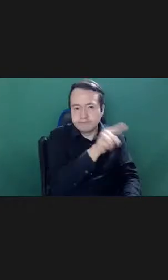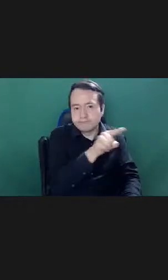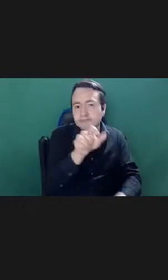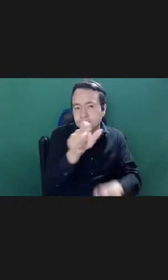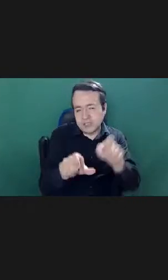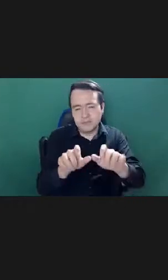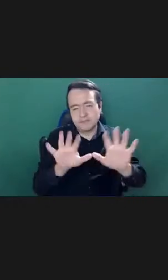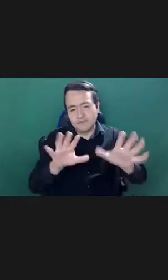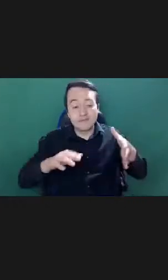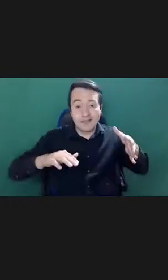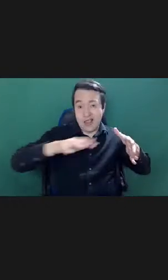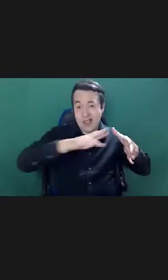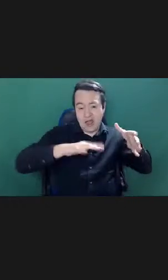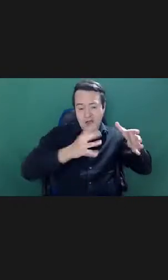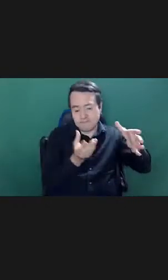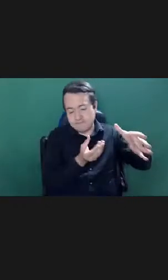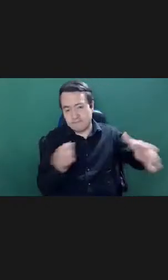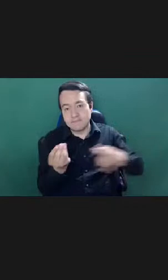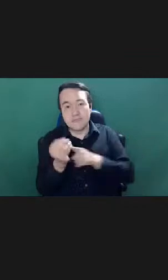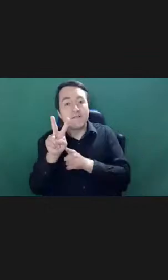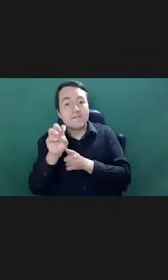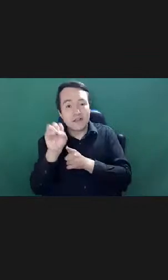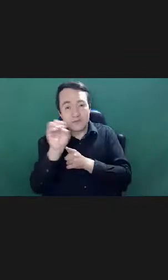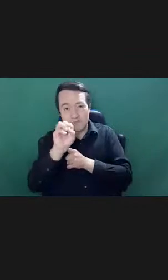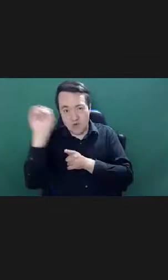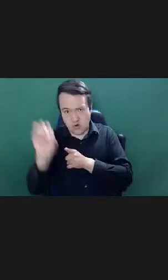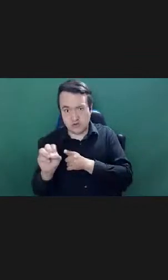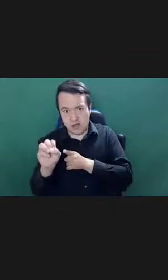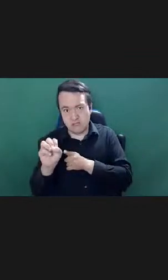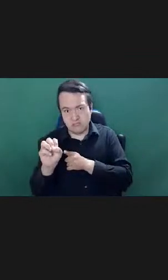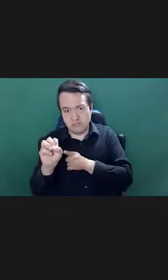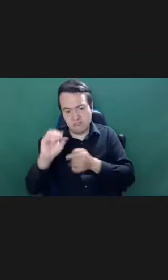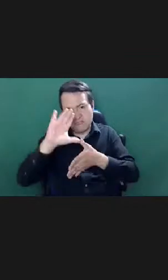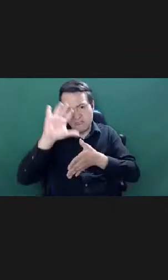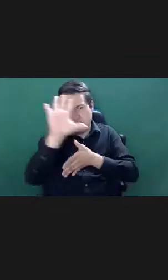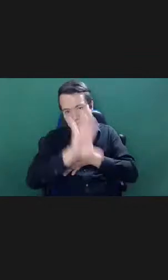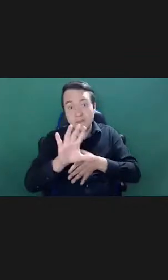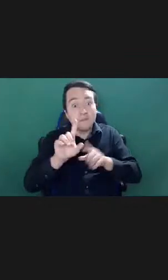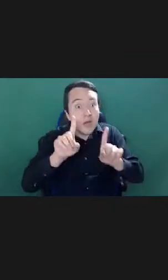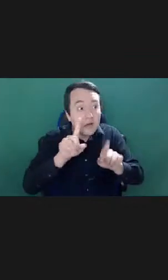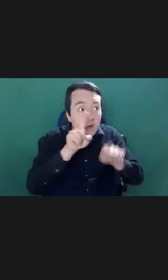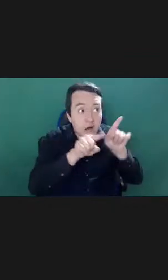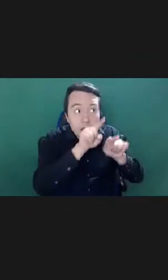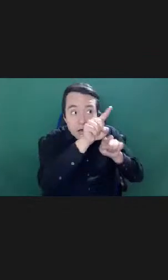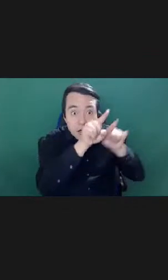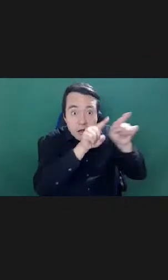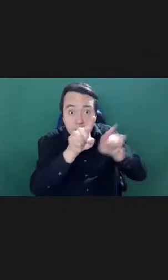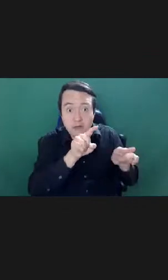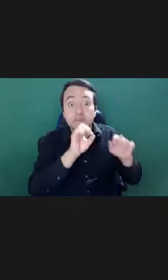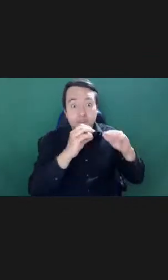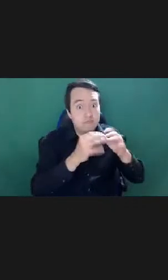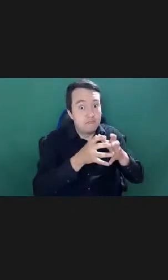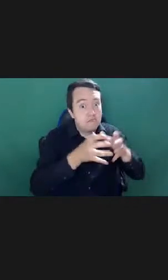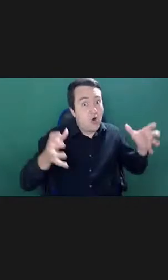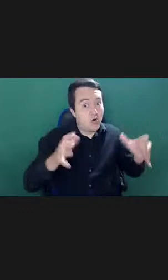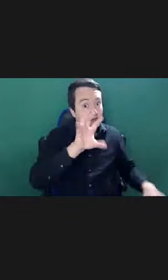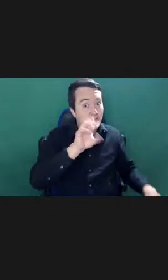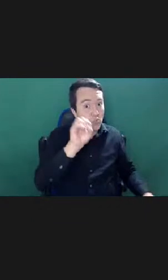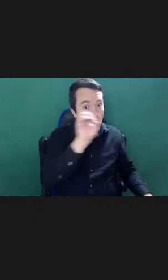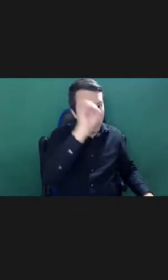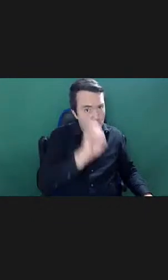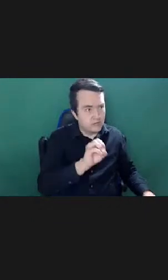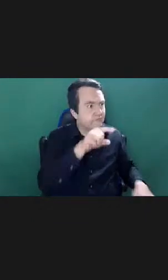regions for the young, more than 50% of the total burden. Well, what does the country investment look like? What this graph